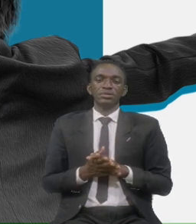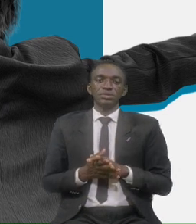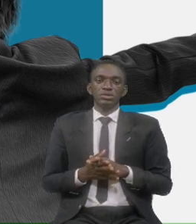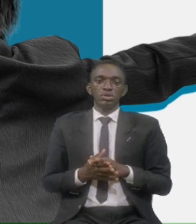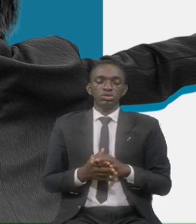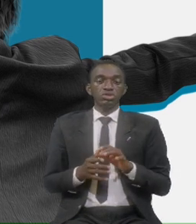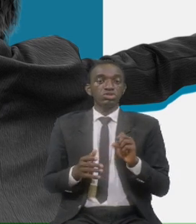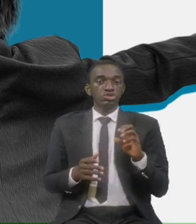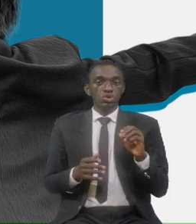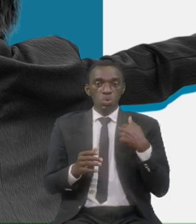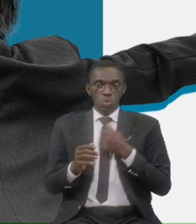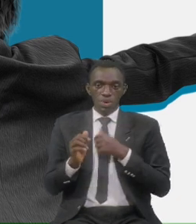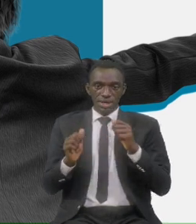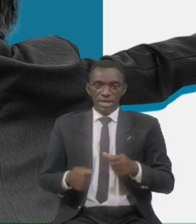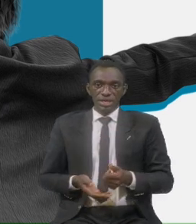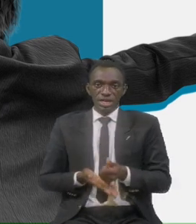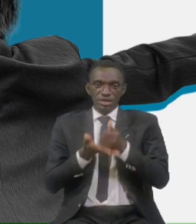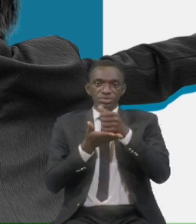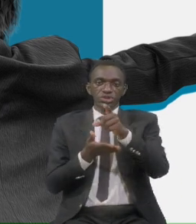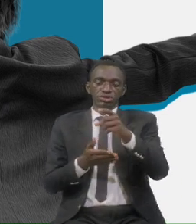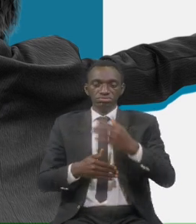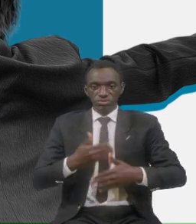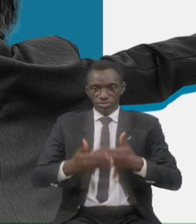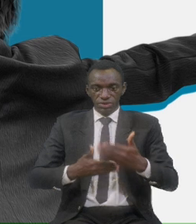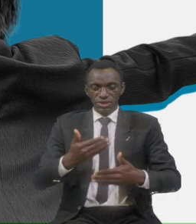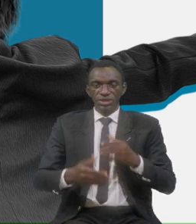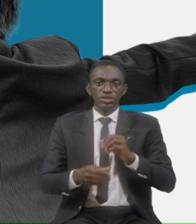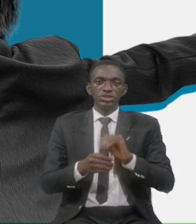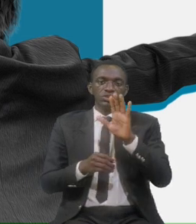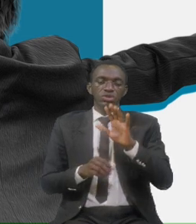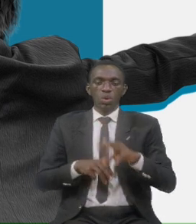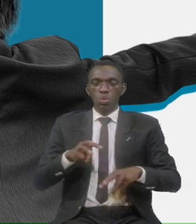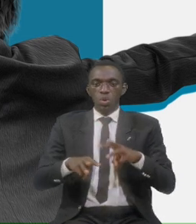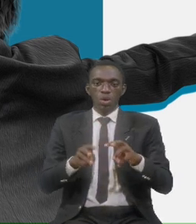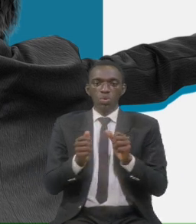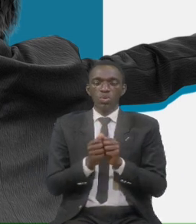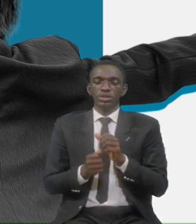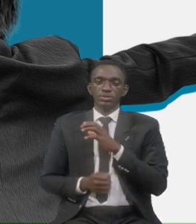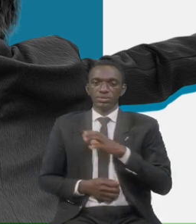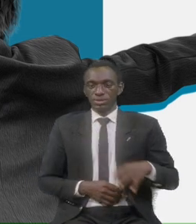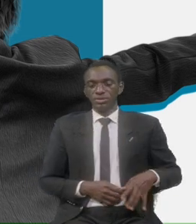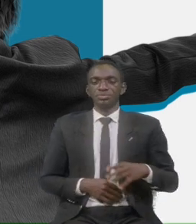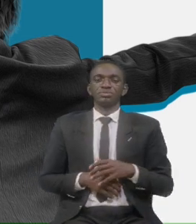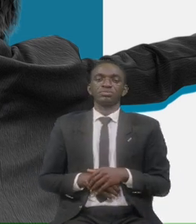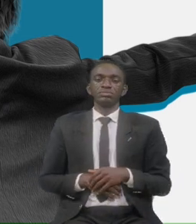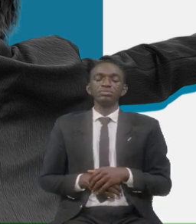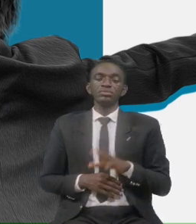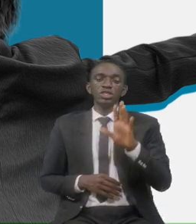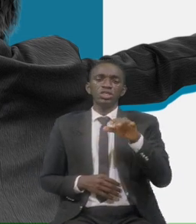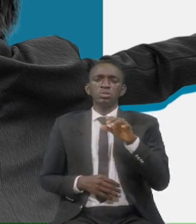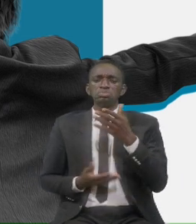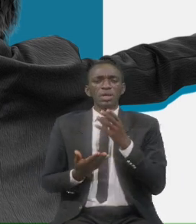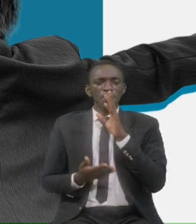in your new work with Christ. Also, if you are listening via radio